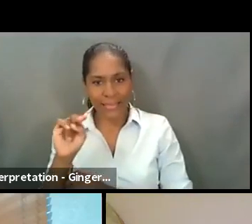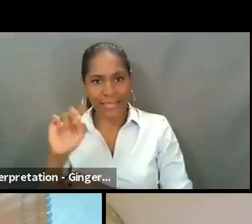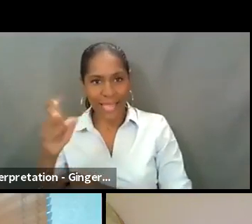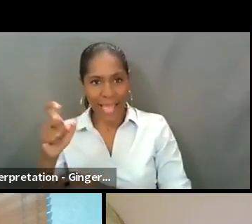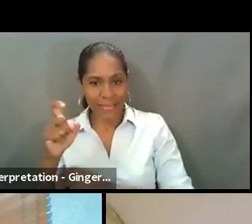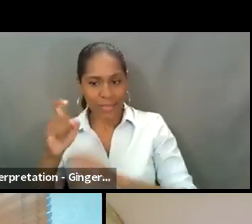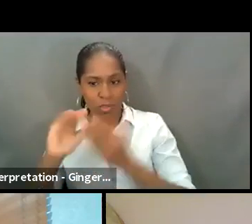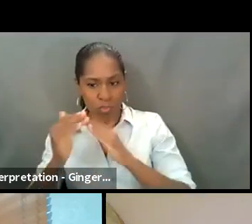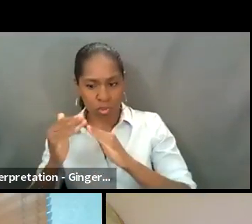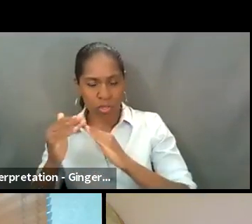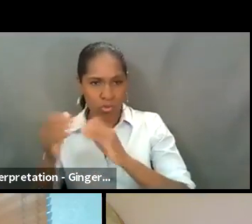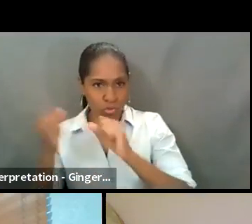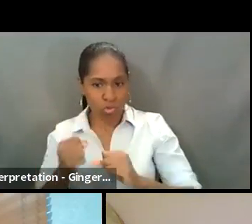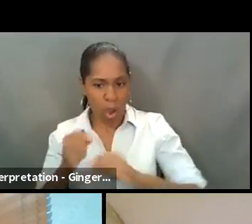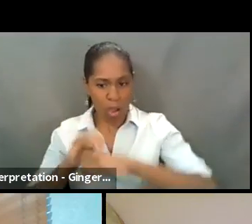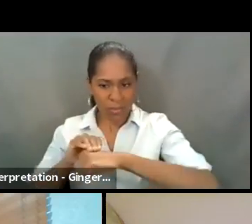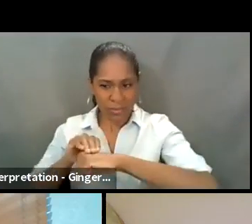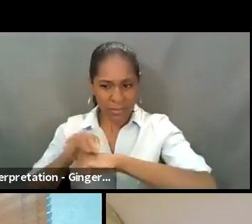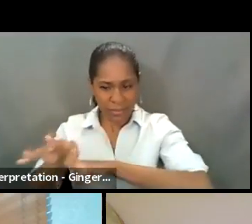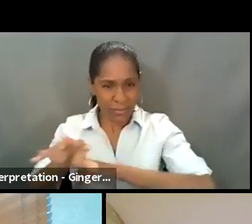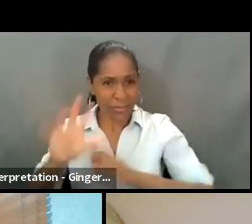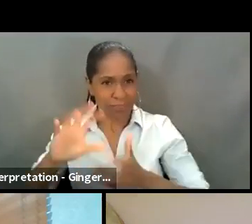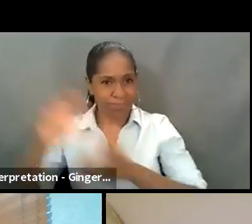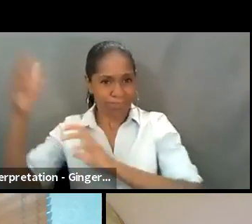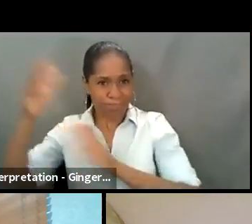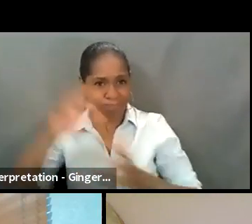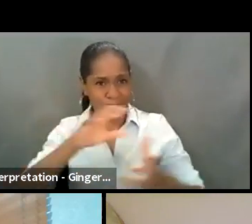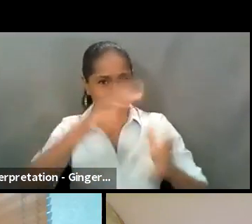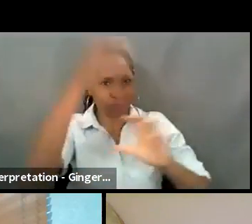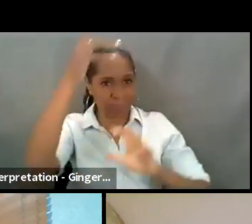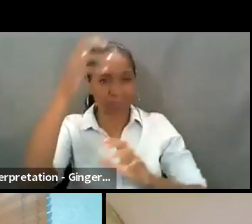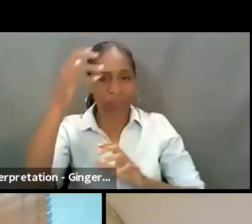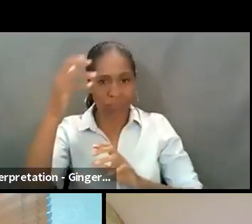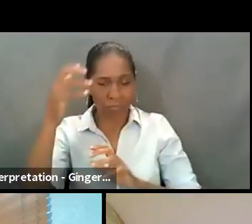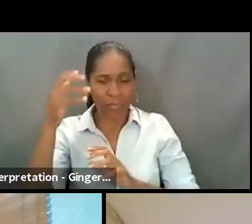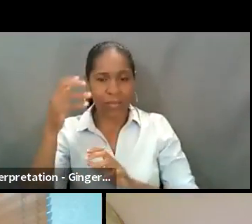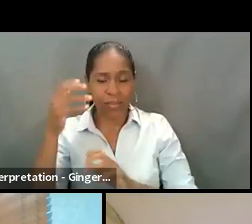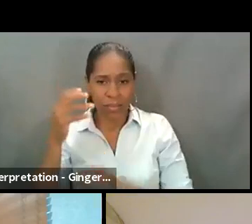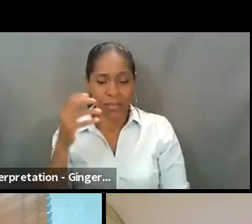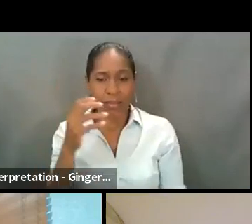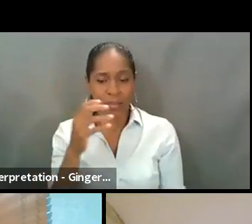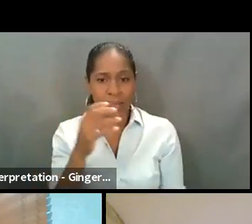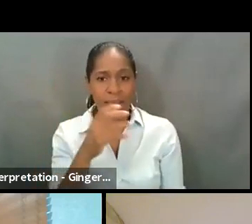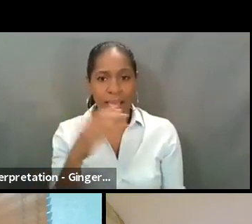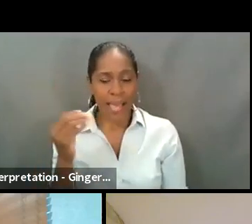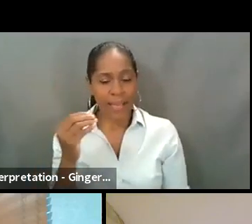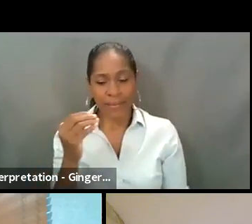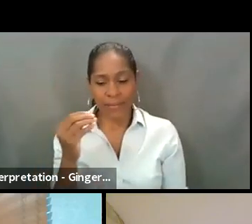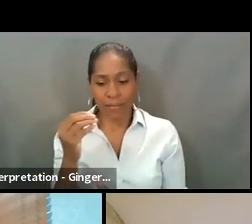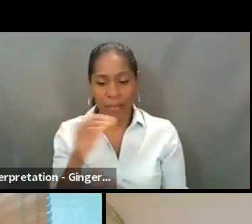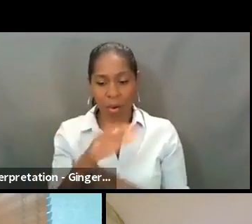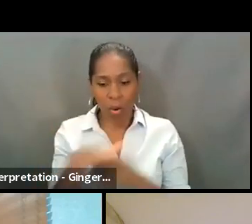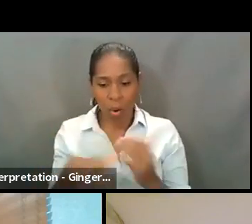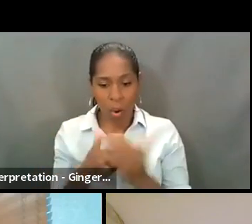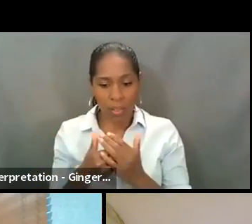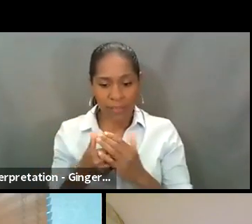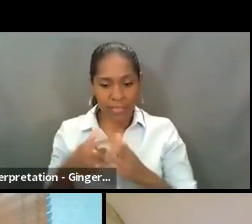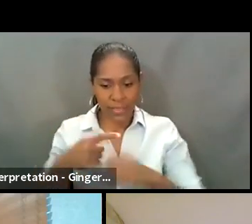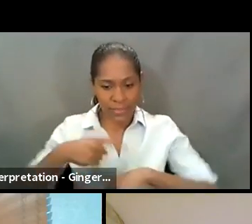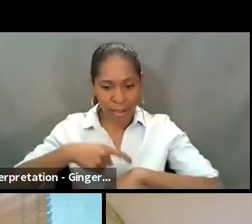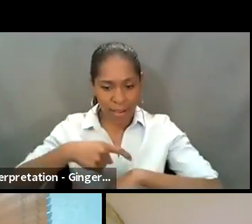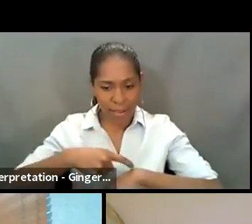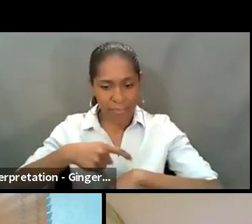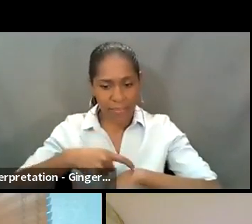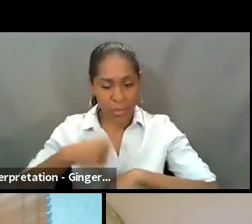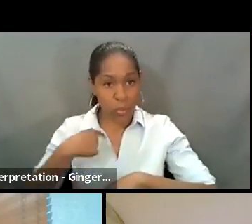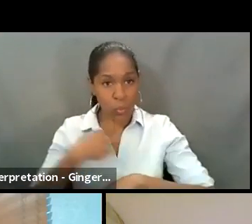There has been, I think devastation is an appropriate word. And all of the times that we as